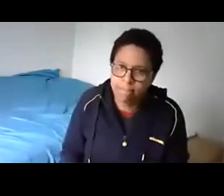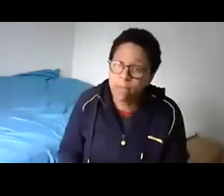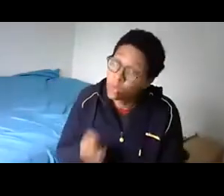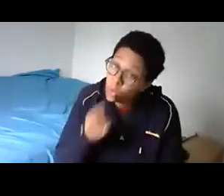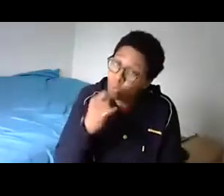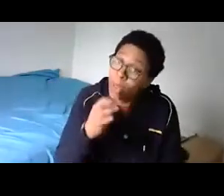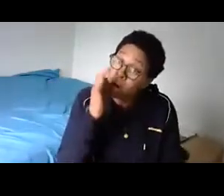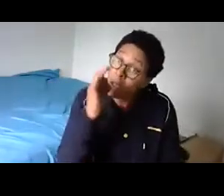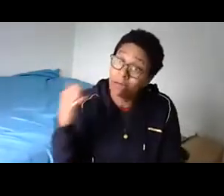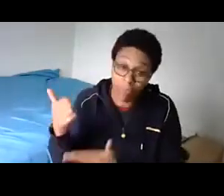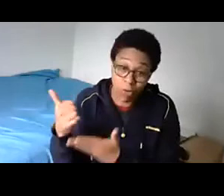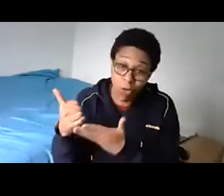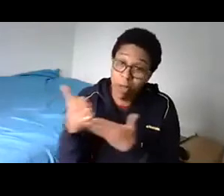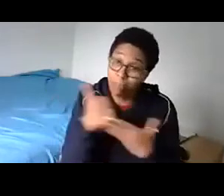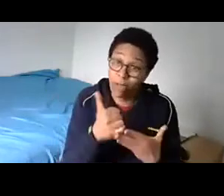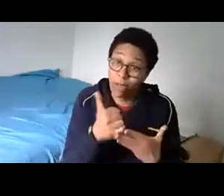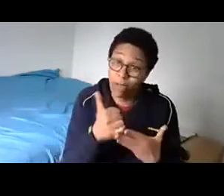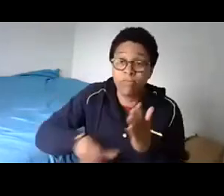advice. And